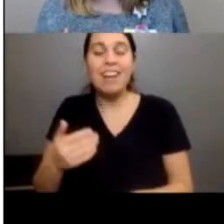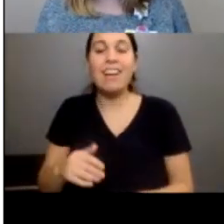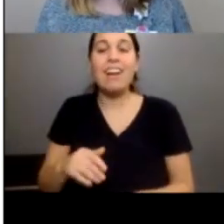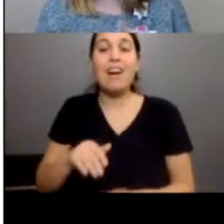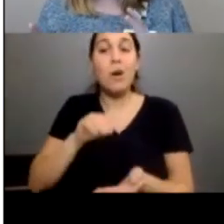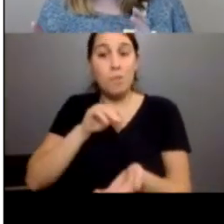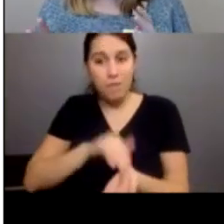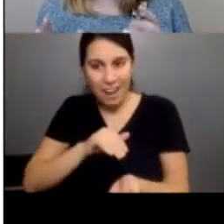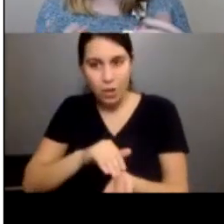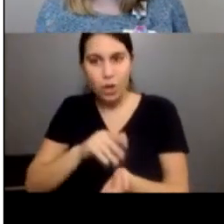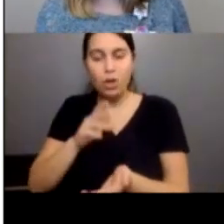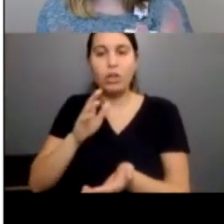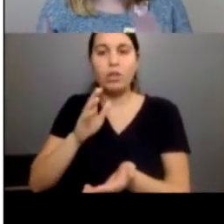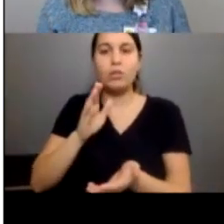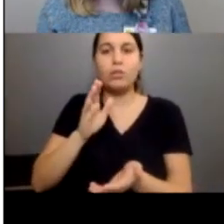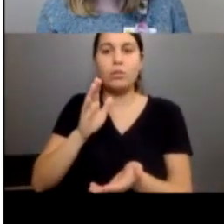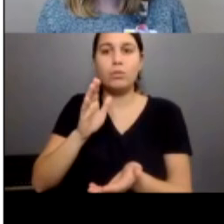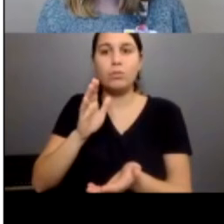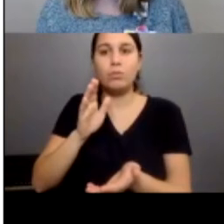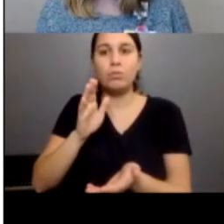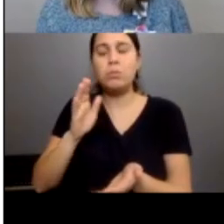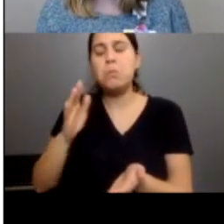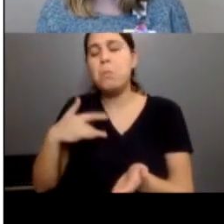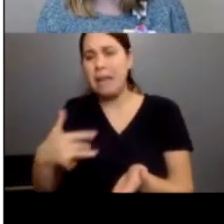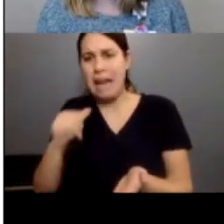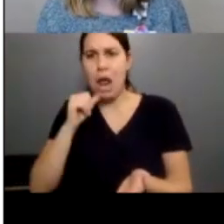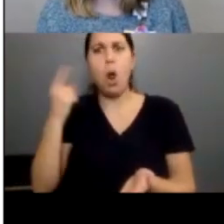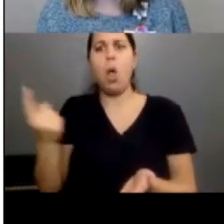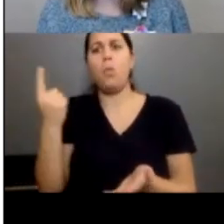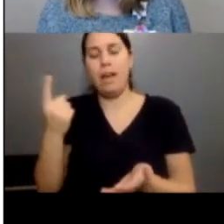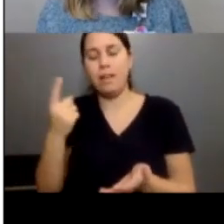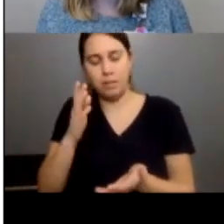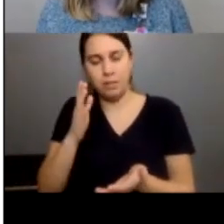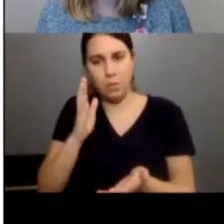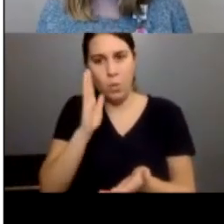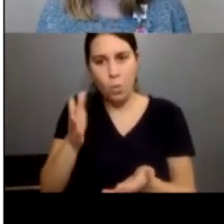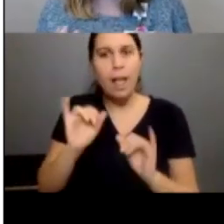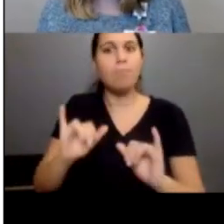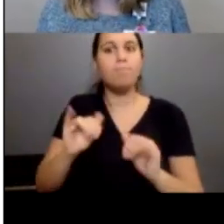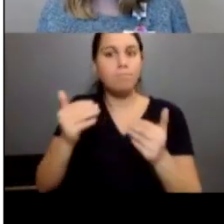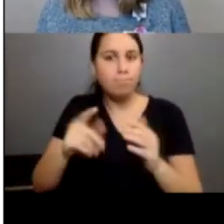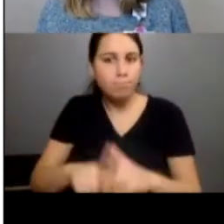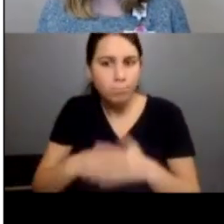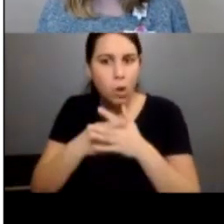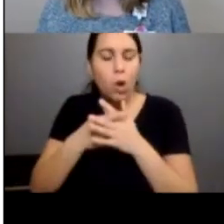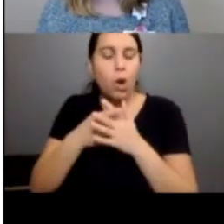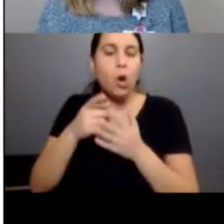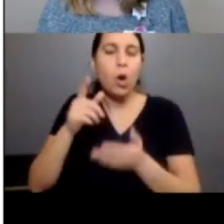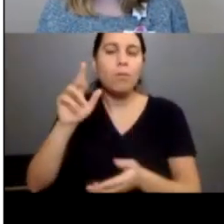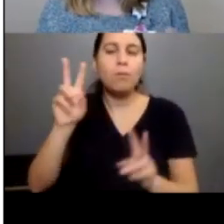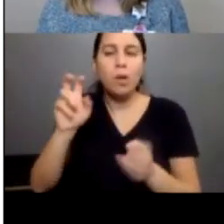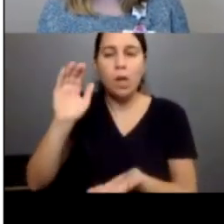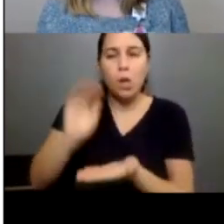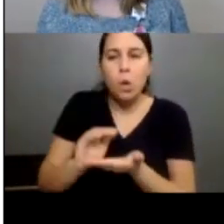in care as usual, this is what we see often, not always, but often, is the provider may start the medication with a loading dose with a plan